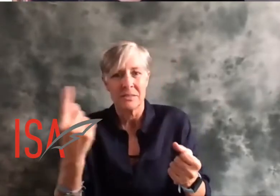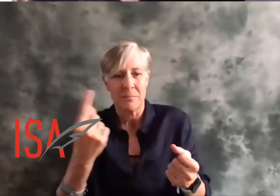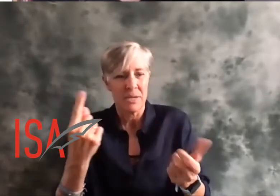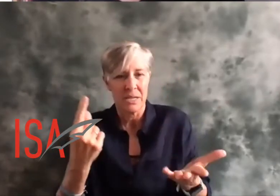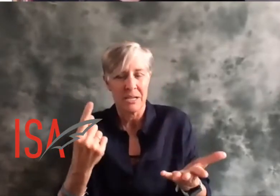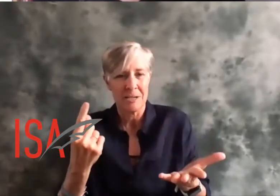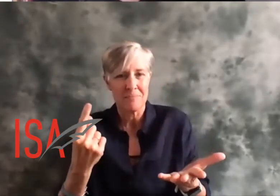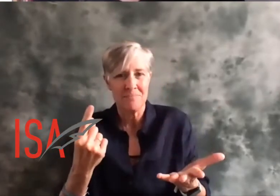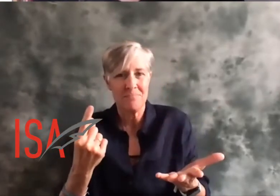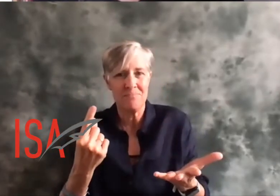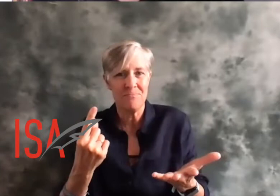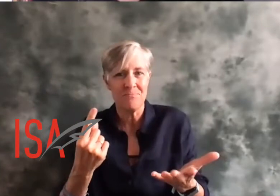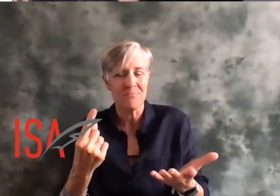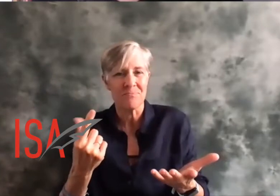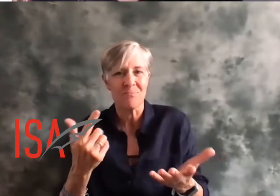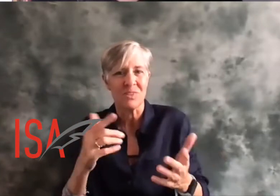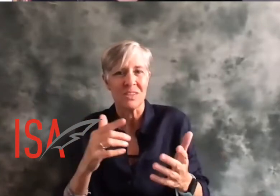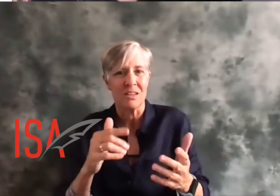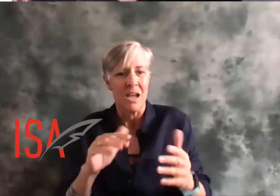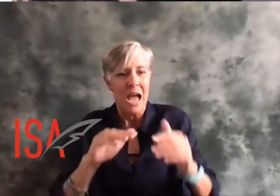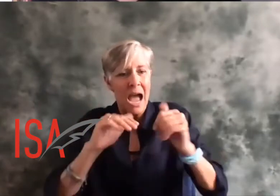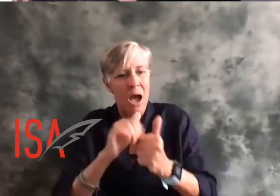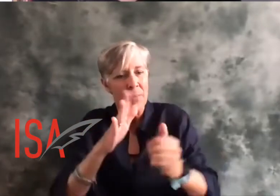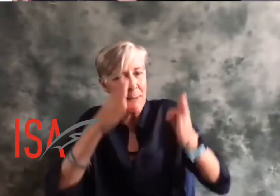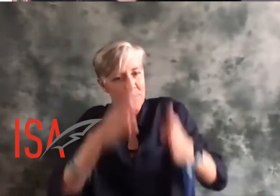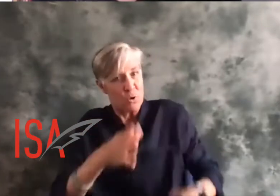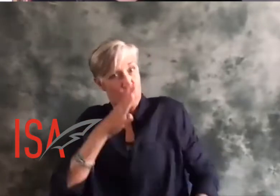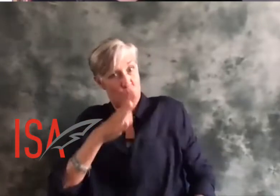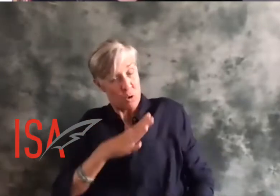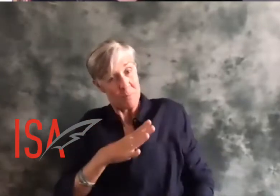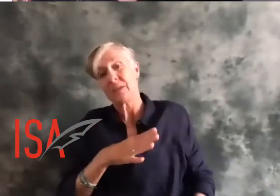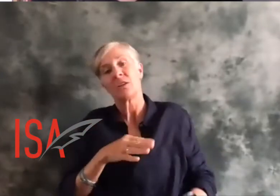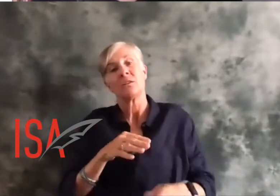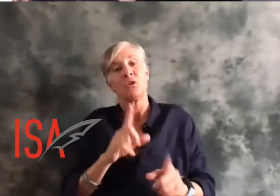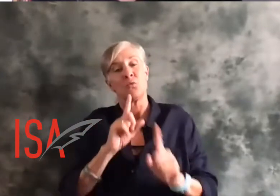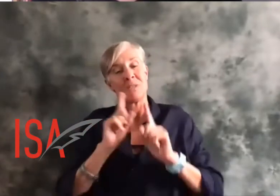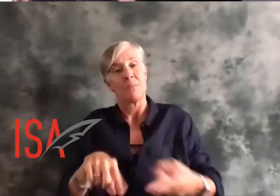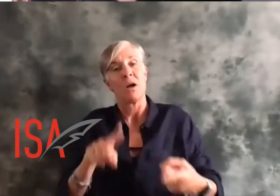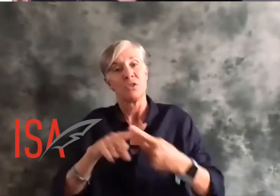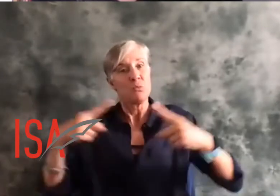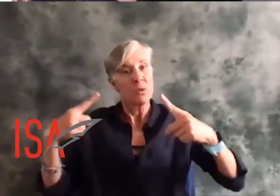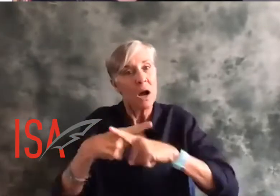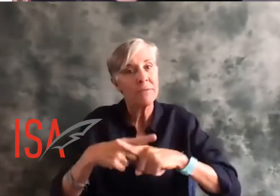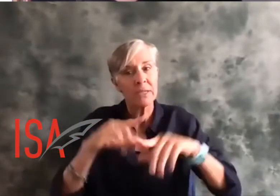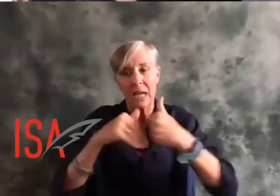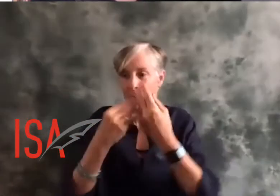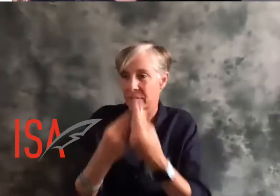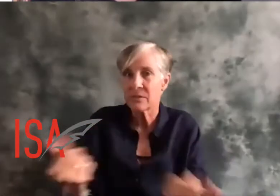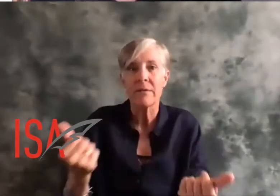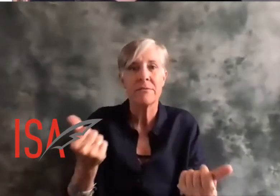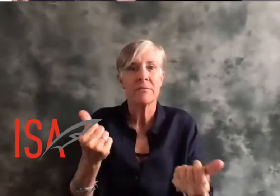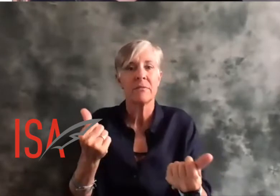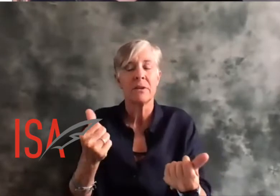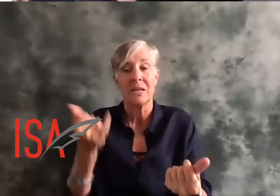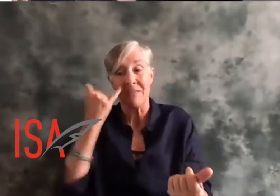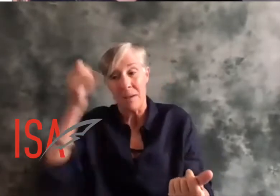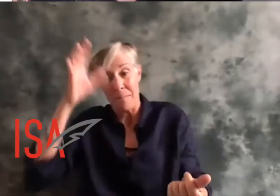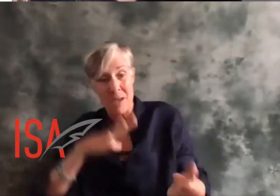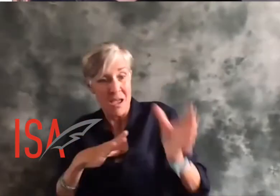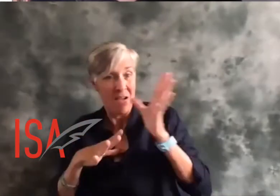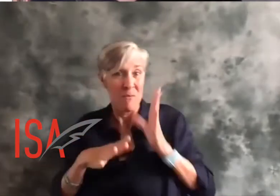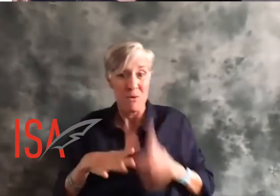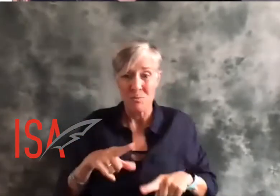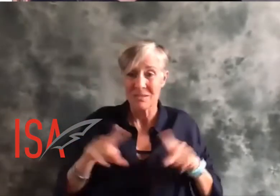of everything that person's doing, how they react to conflict, how they're solving for it, how does that change